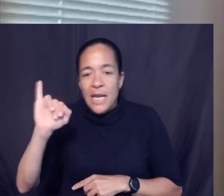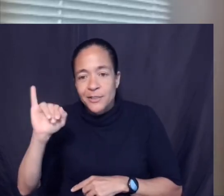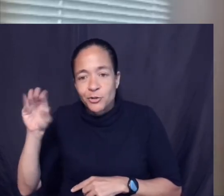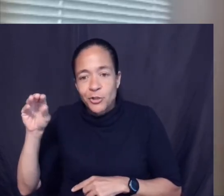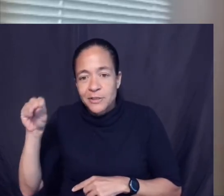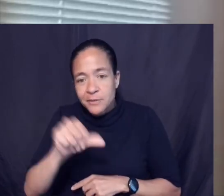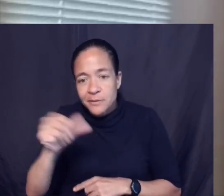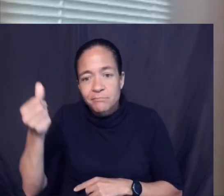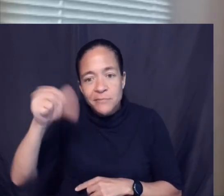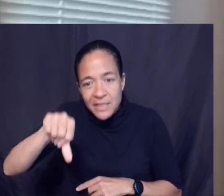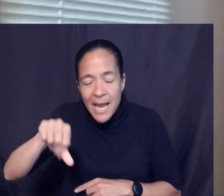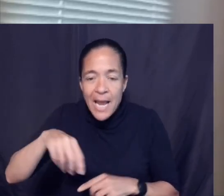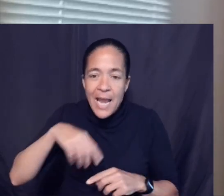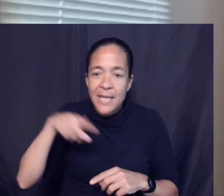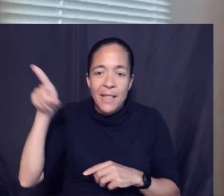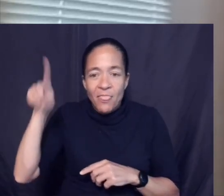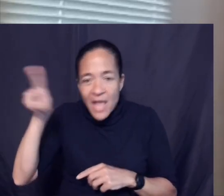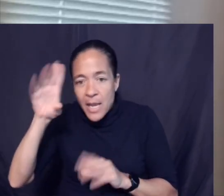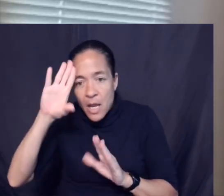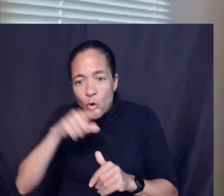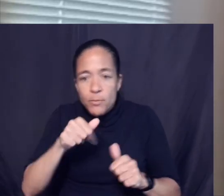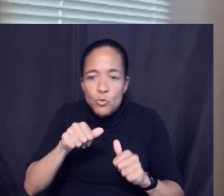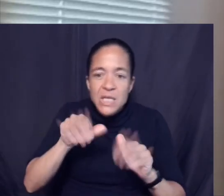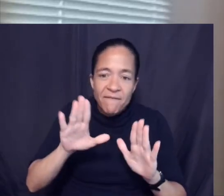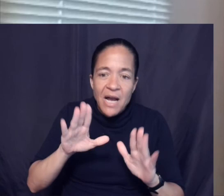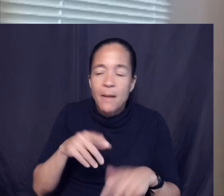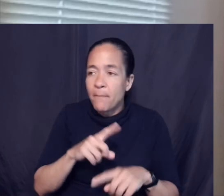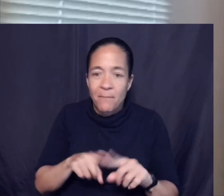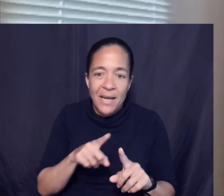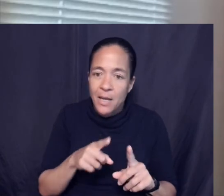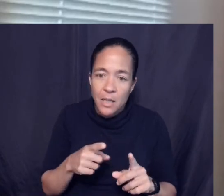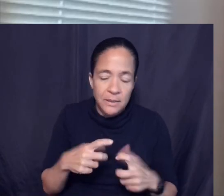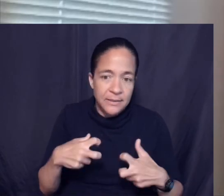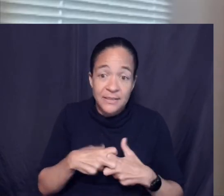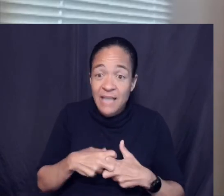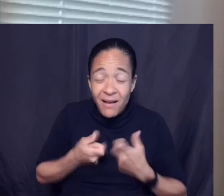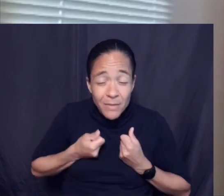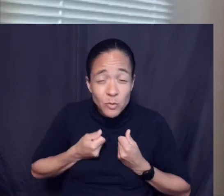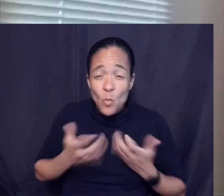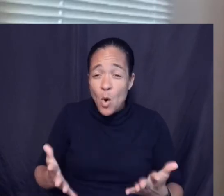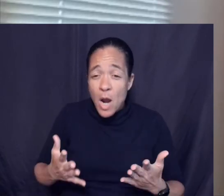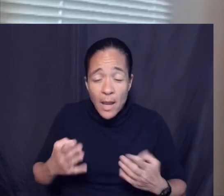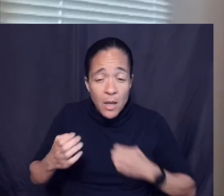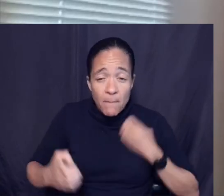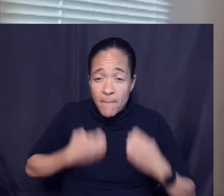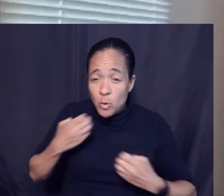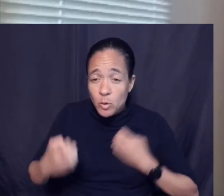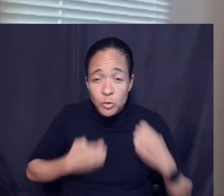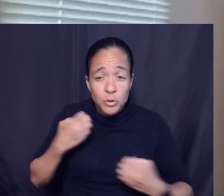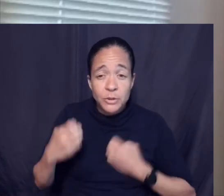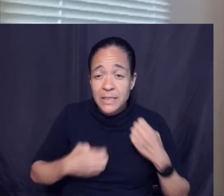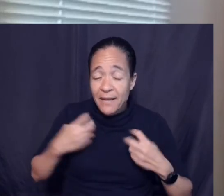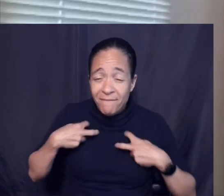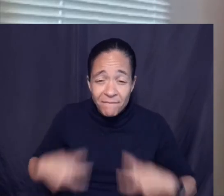hoping that you give up and just stop pushing for it. And so it's so hard to just keep that that fight up, and it's exhausting emotionally